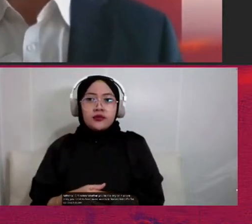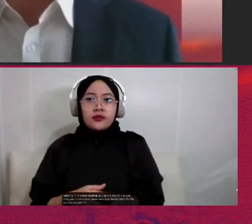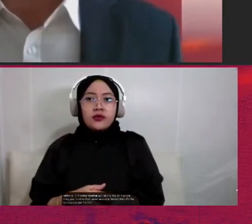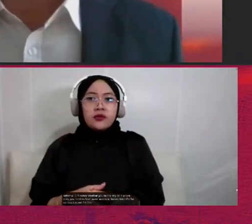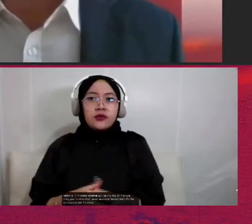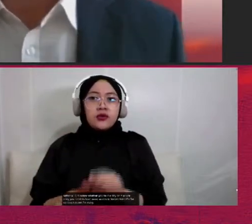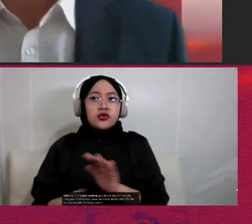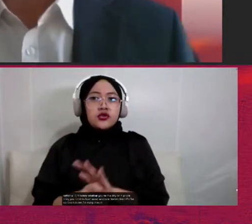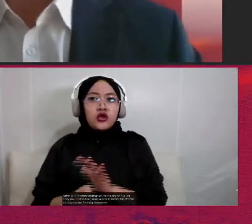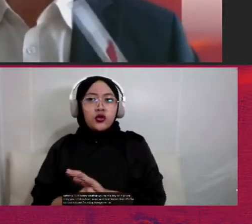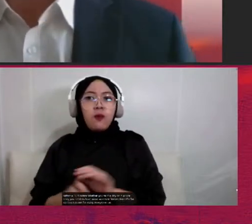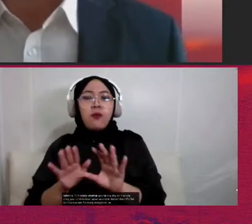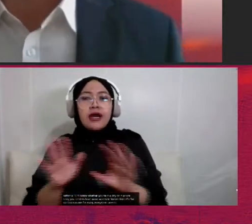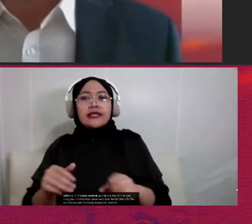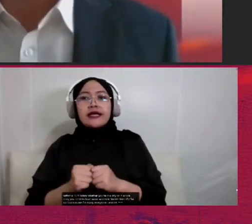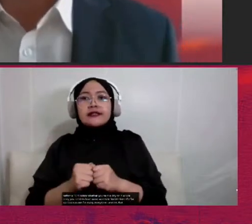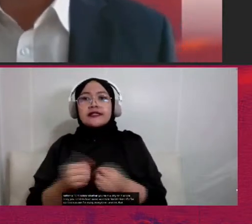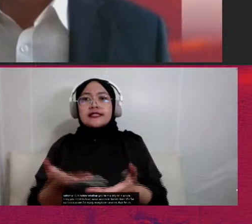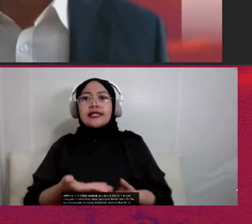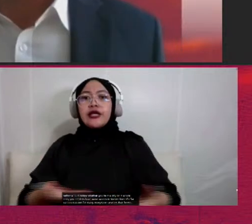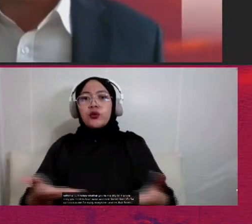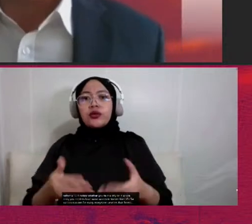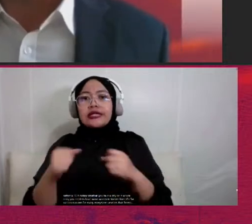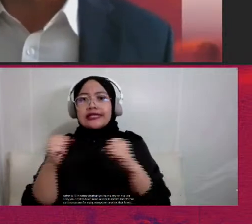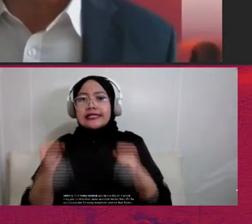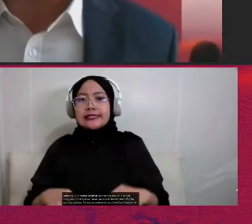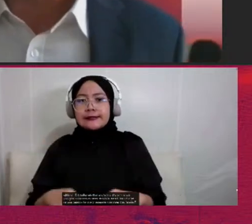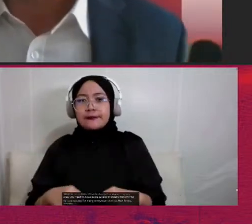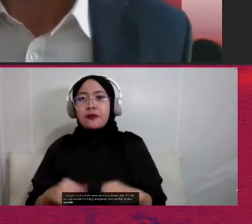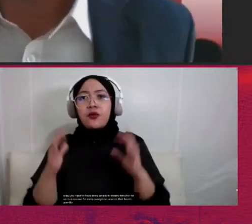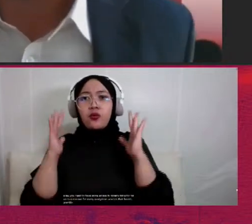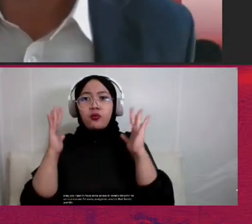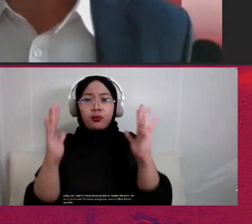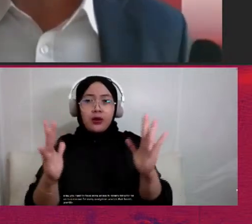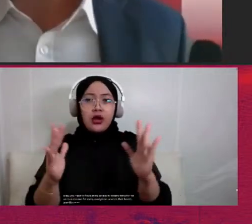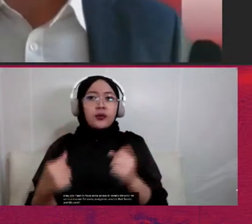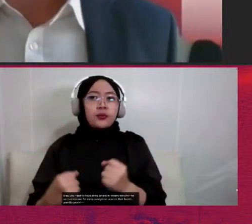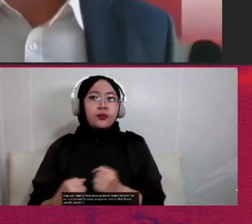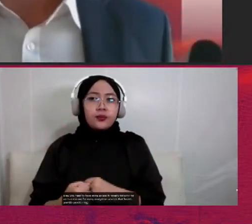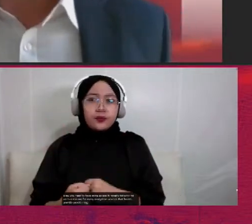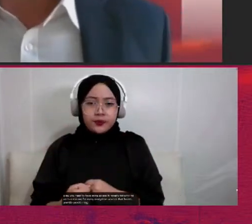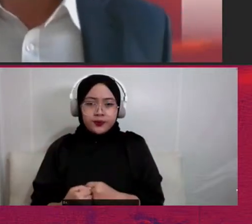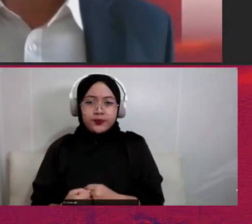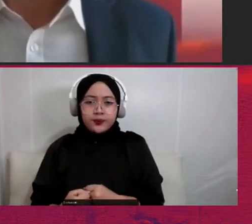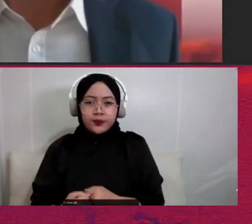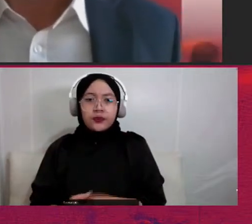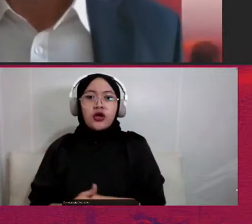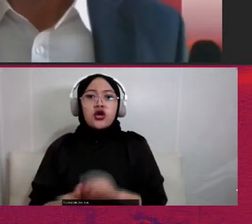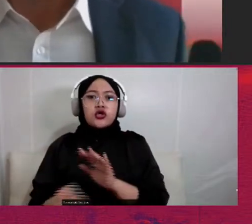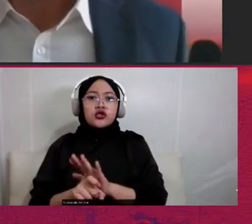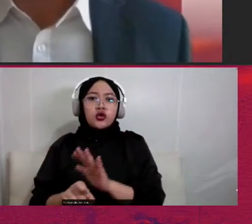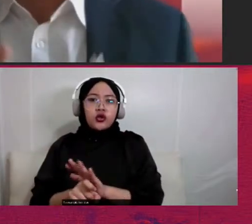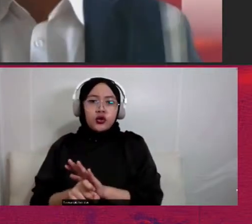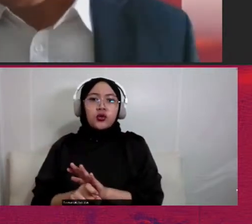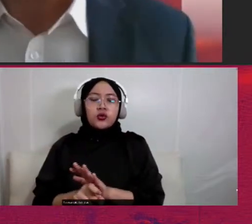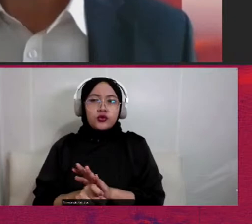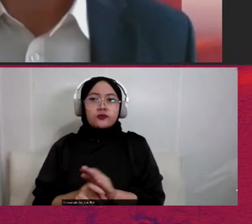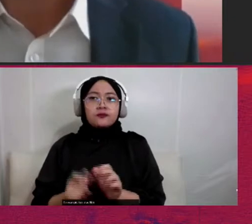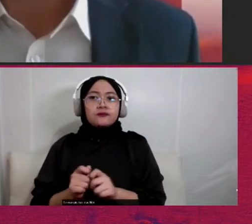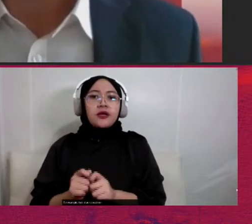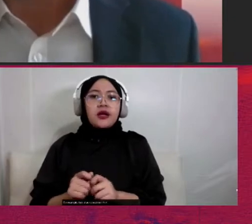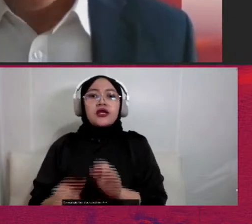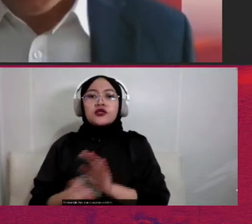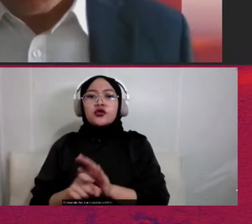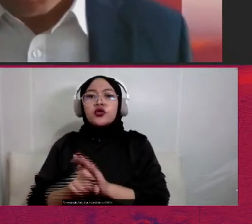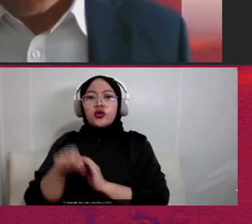for many ecosystem services that forests provide, provisioning, for example, but also